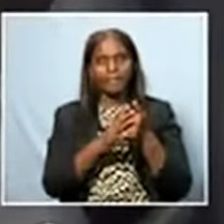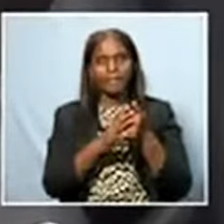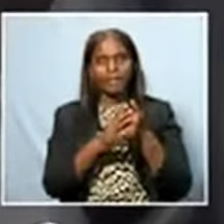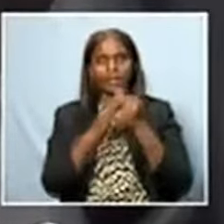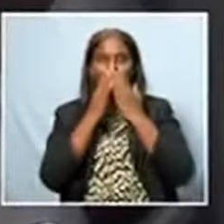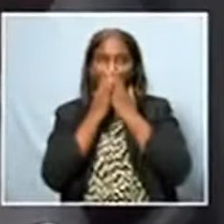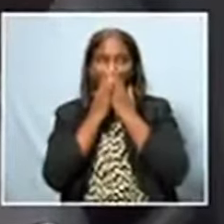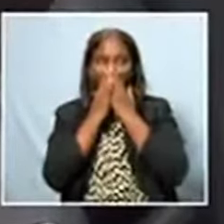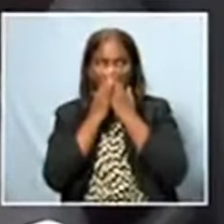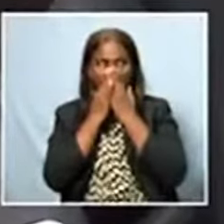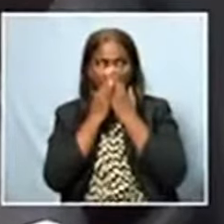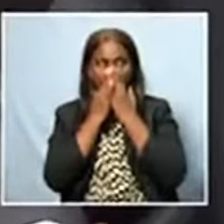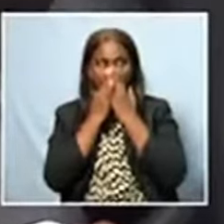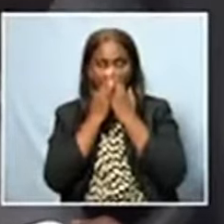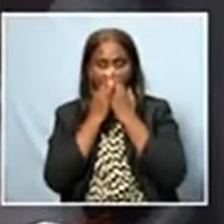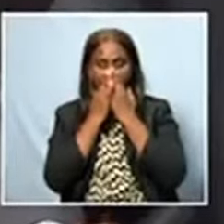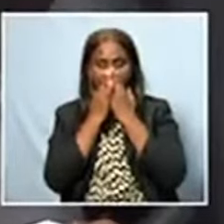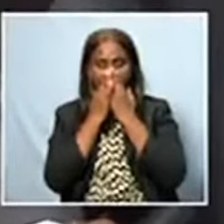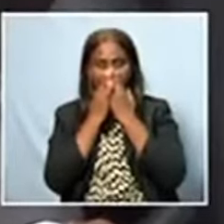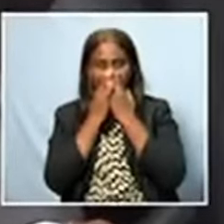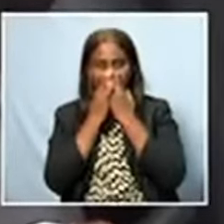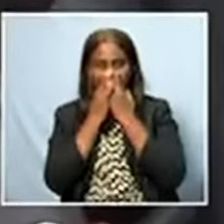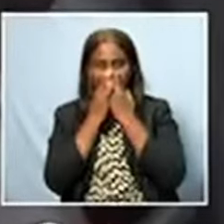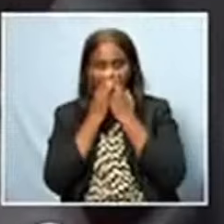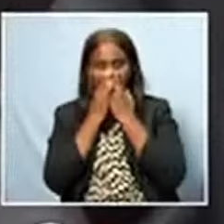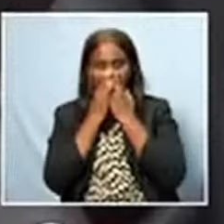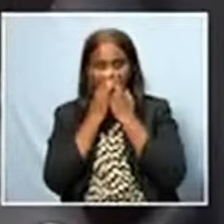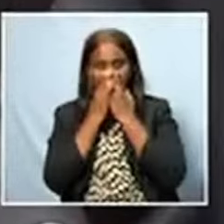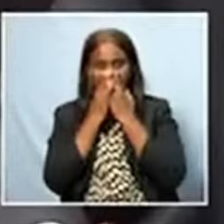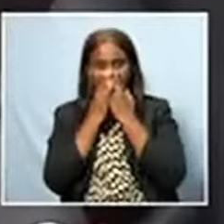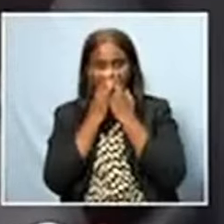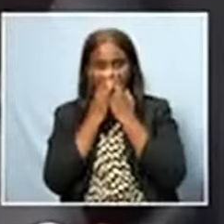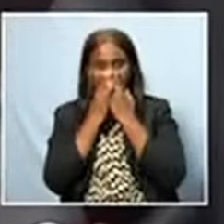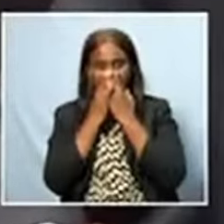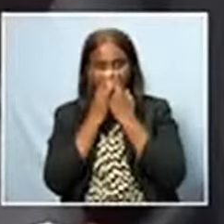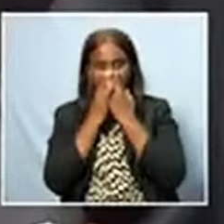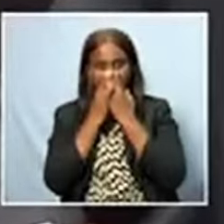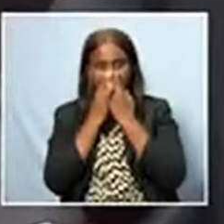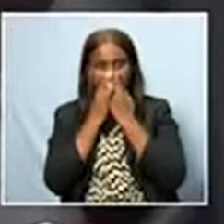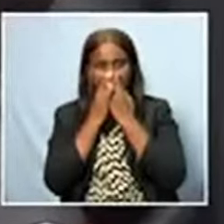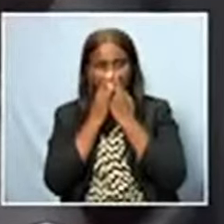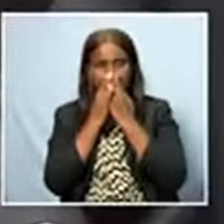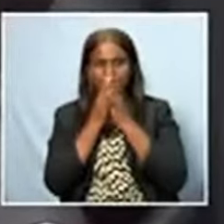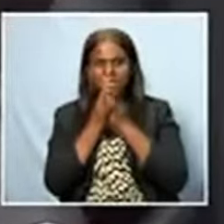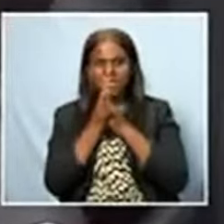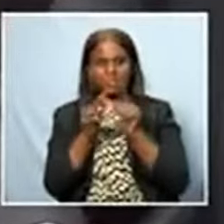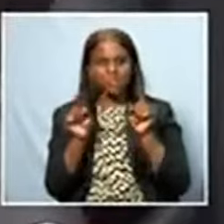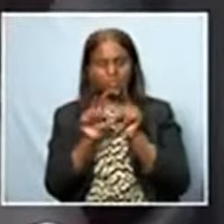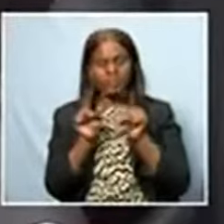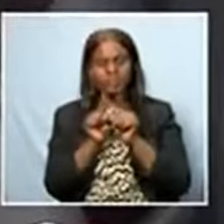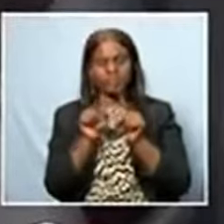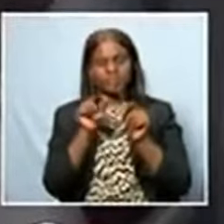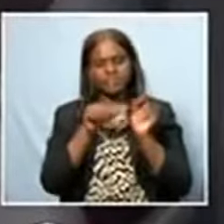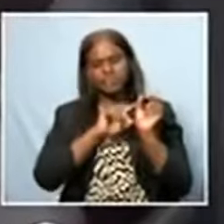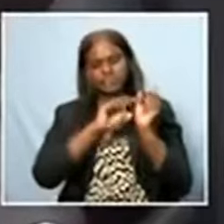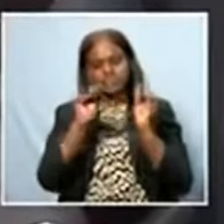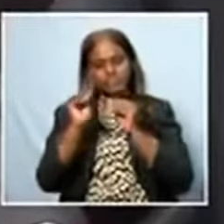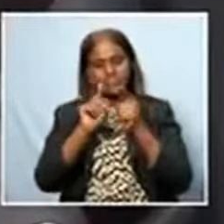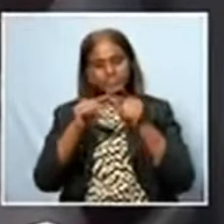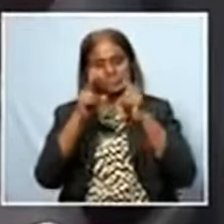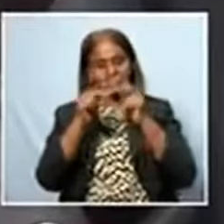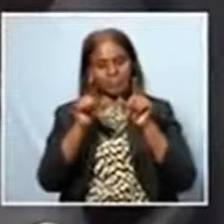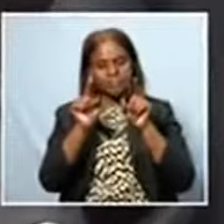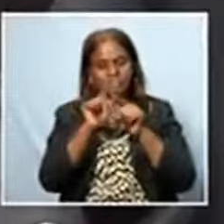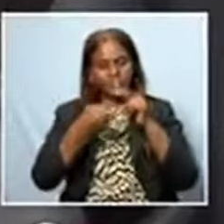us. We try this small business, ZRA is on us. And now, even transport to go to the village has been increased